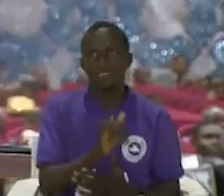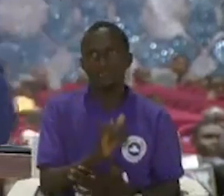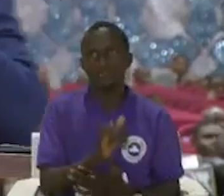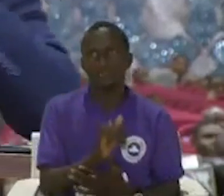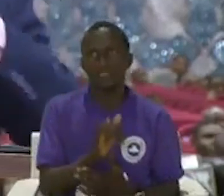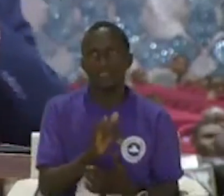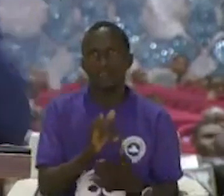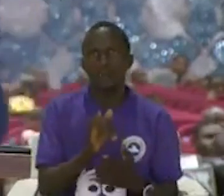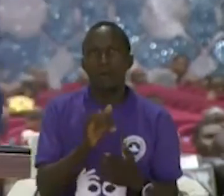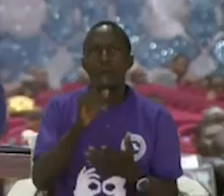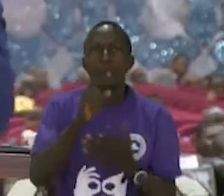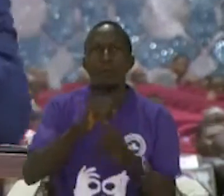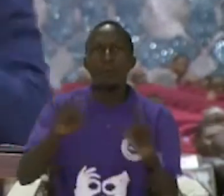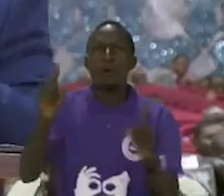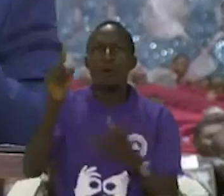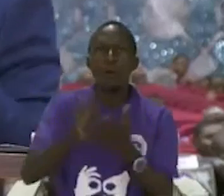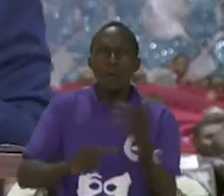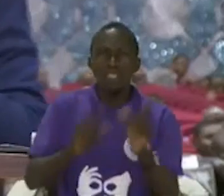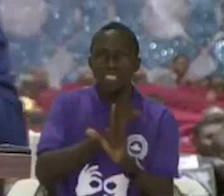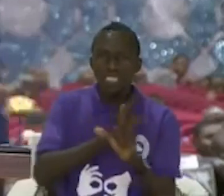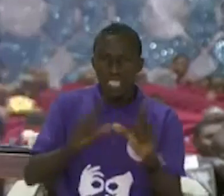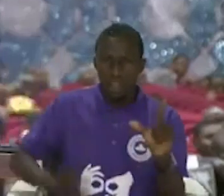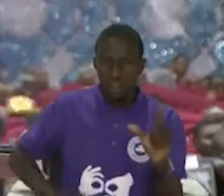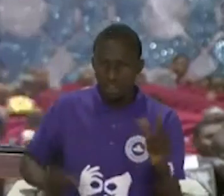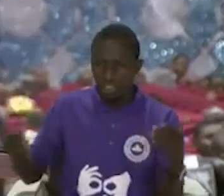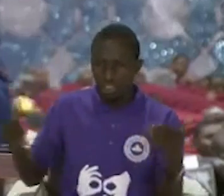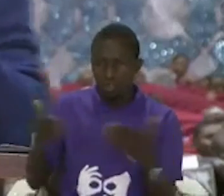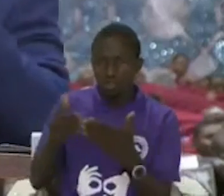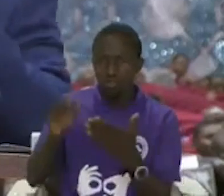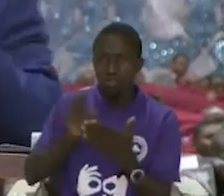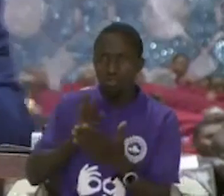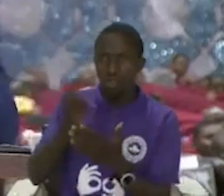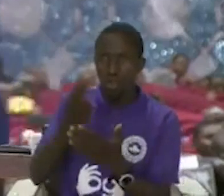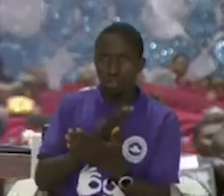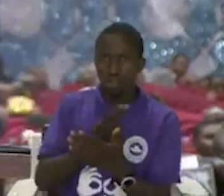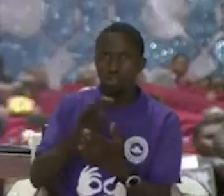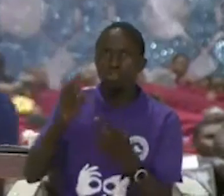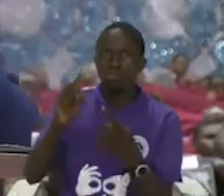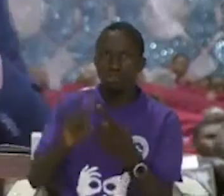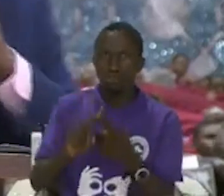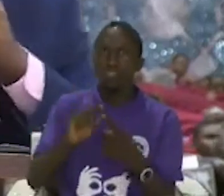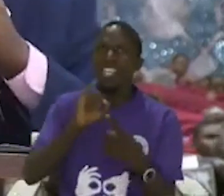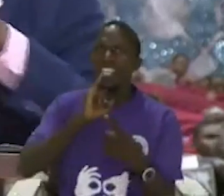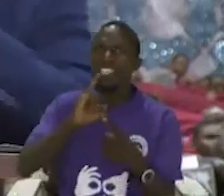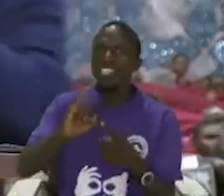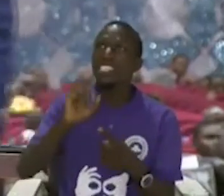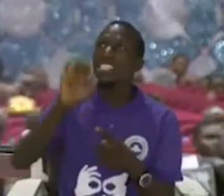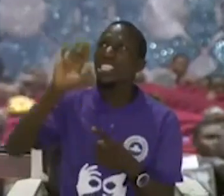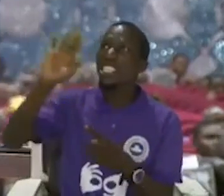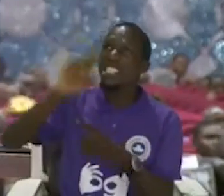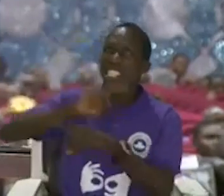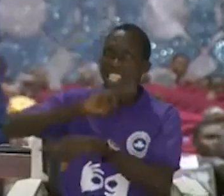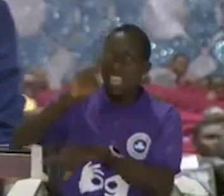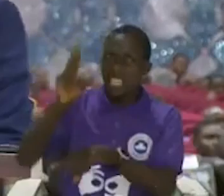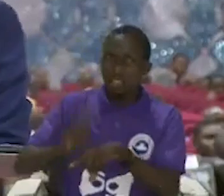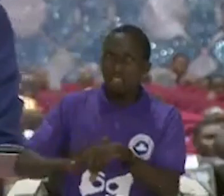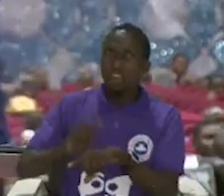But what the Lord introduced us to was his nature, number one. He introduced